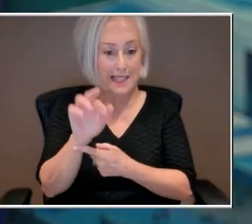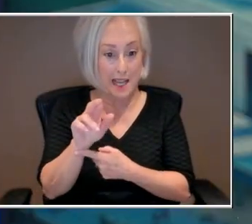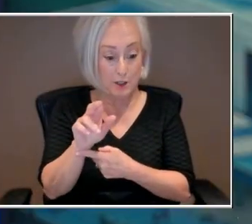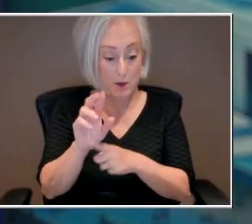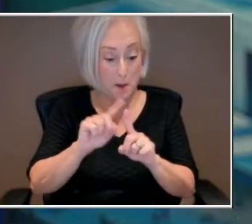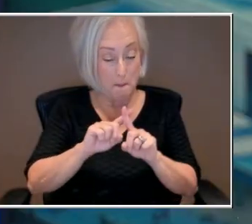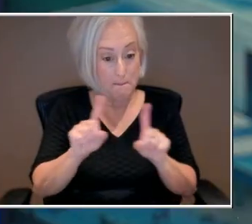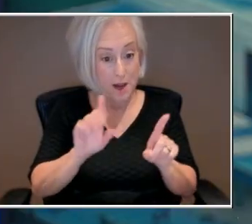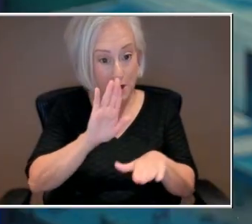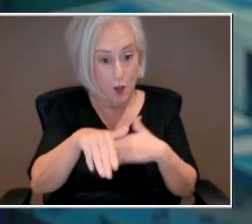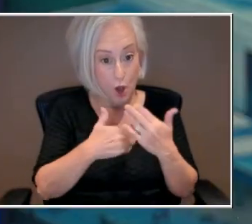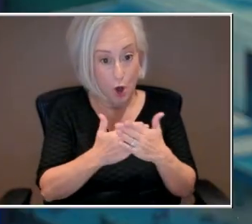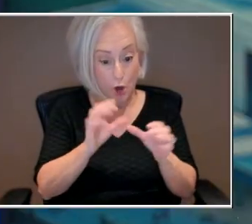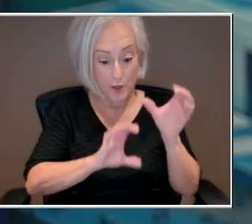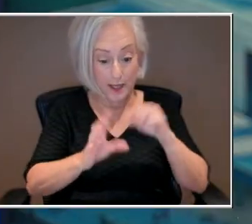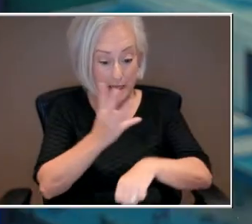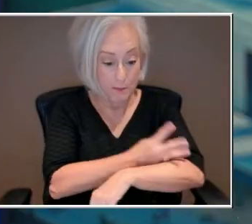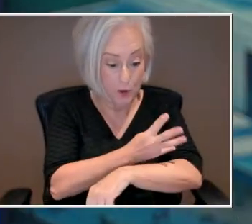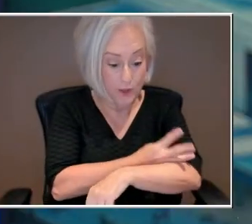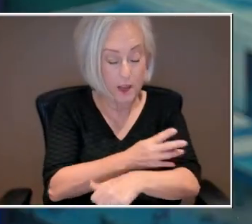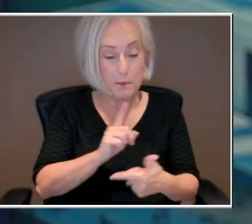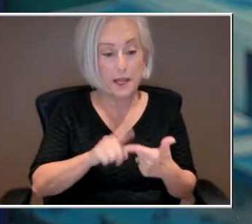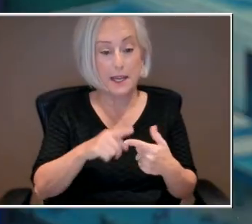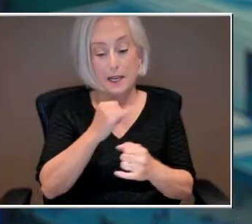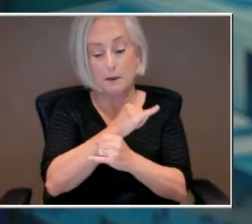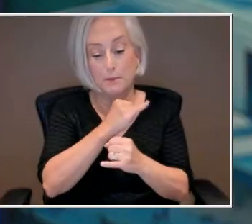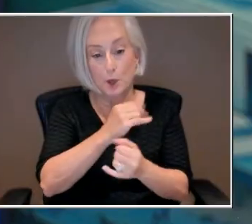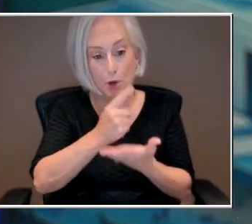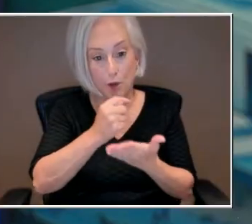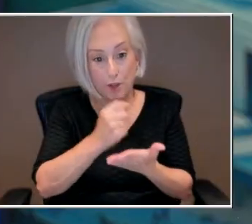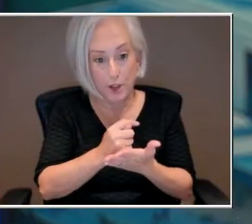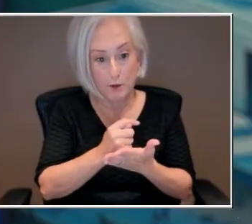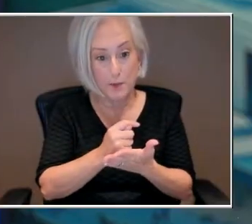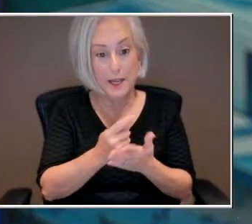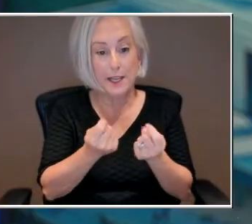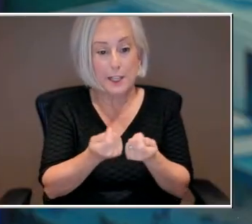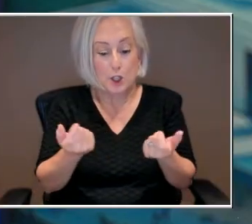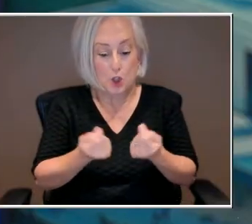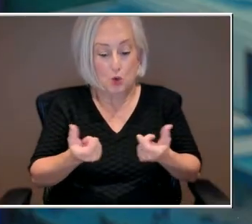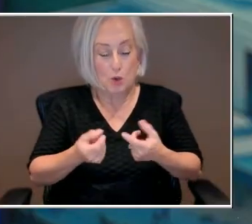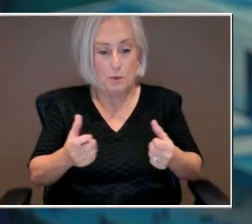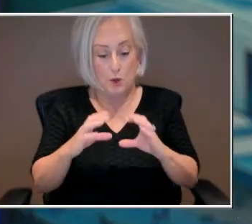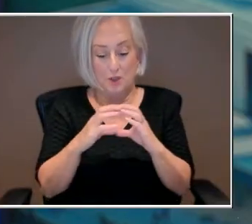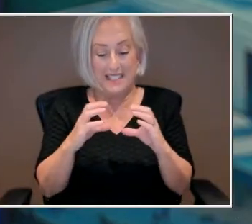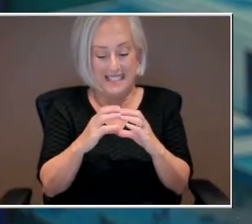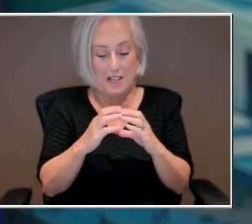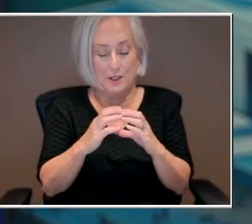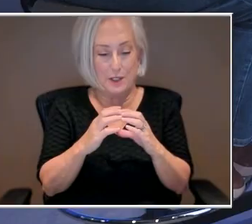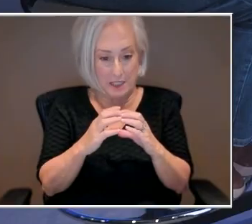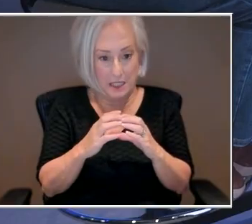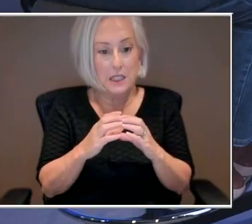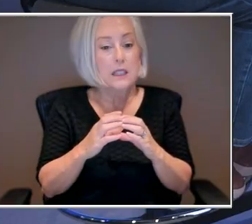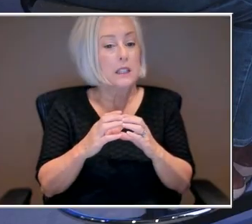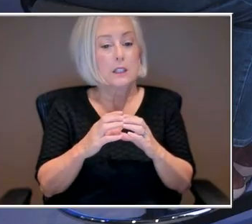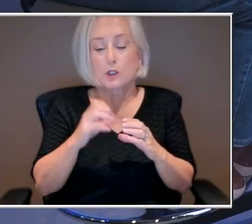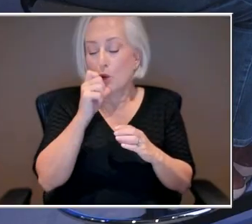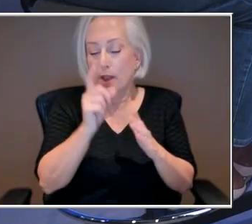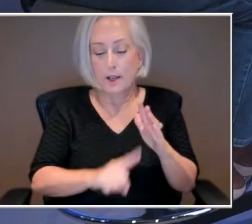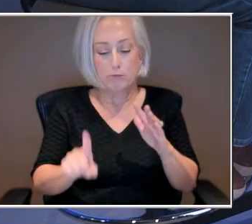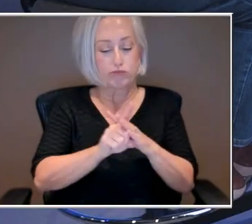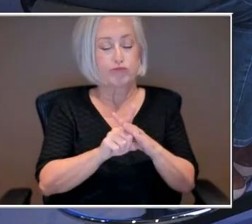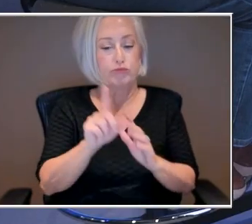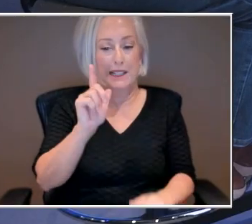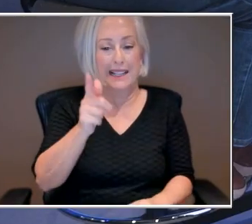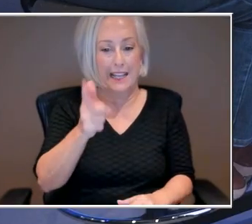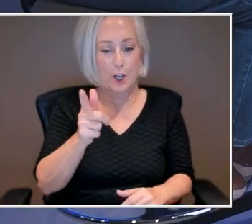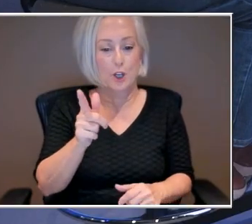this immunotherapy is to get rid of cells that could have escaped the breast so they don't show up later as metastatic cancer. Jeff wants to ask Dr. Larson,